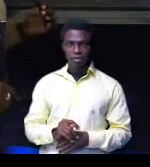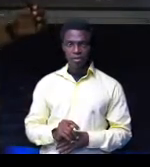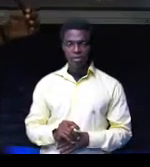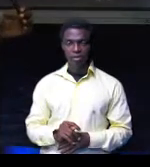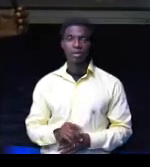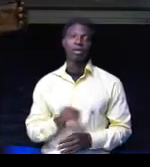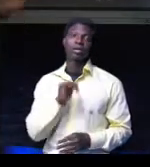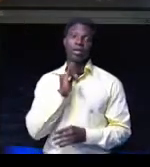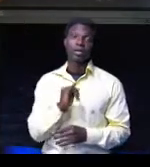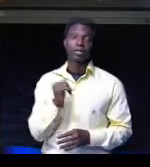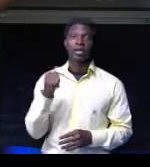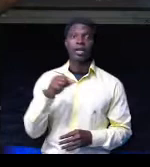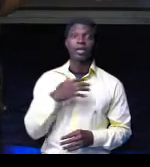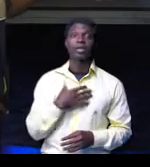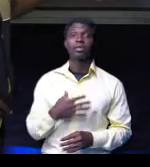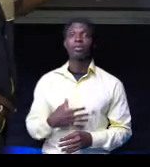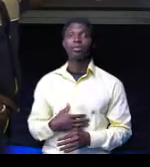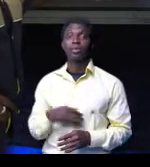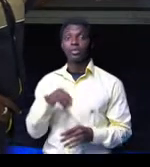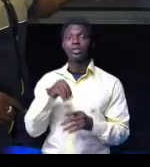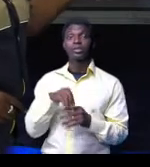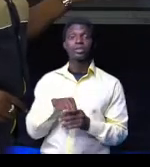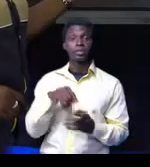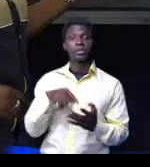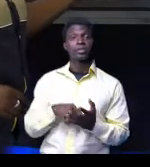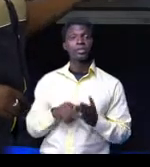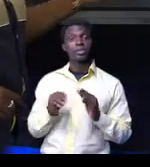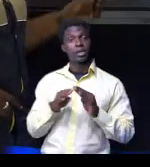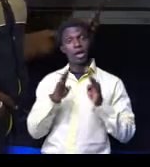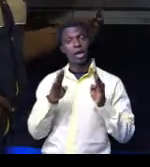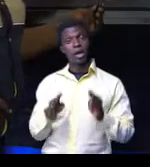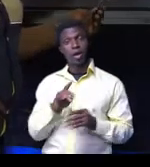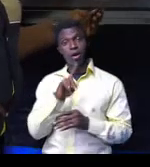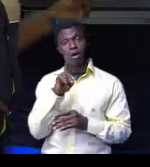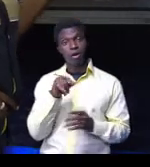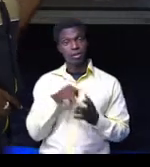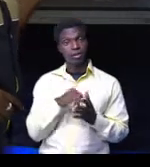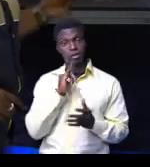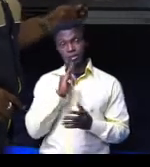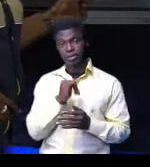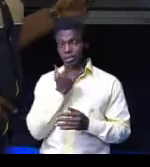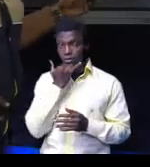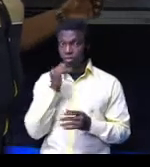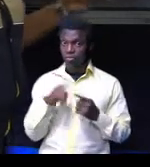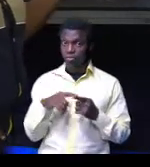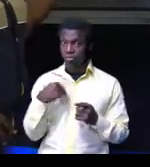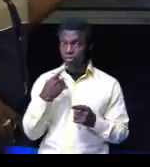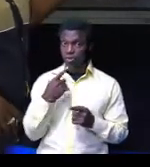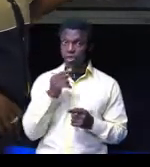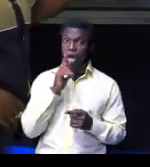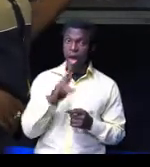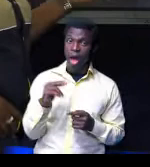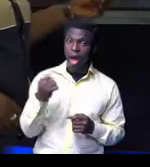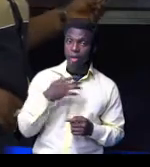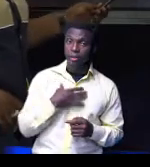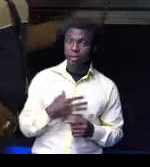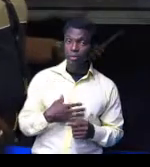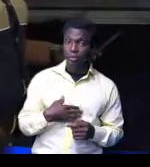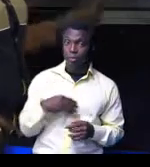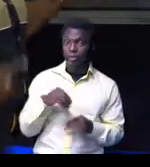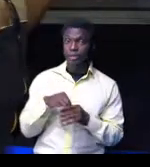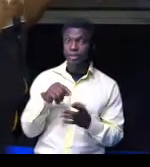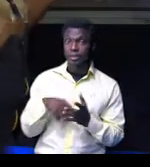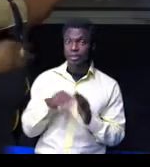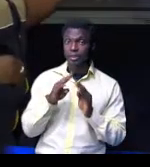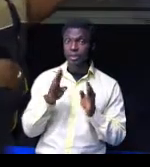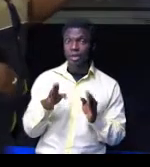left. Is anybody in this house? It is incorrect for you to say, anybody in this house?